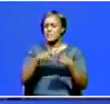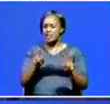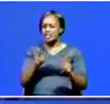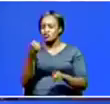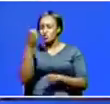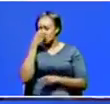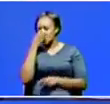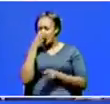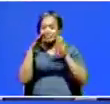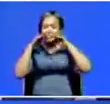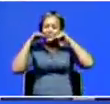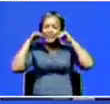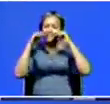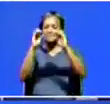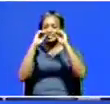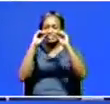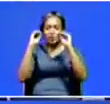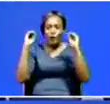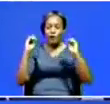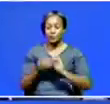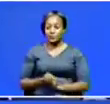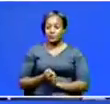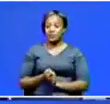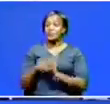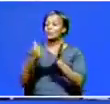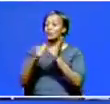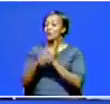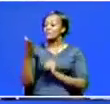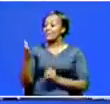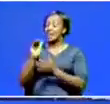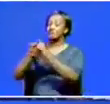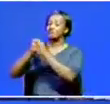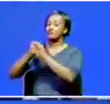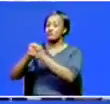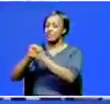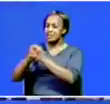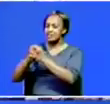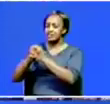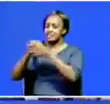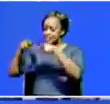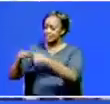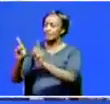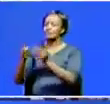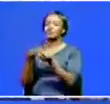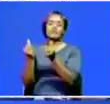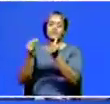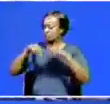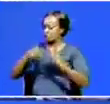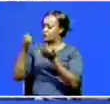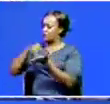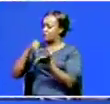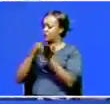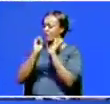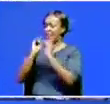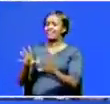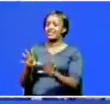nothing to smile about. Shida ambayo iko kwa serikali ya Jubilee hiyo watatatua kando yao. Sisi hatuko ndani. Hiyo ni yao